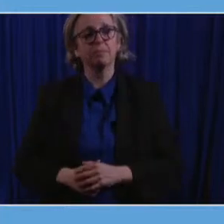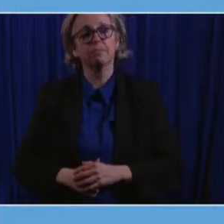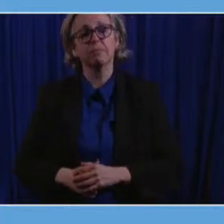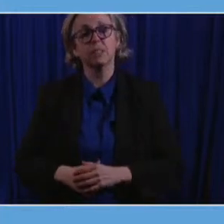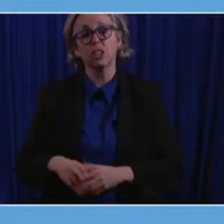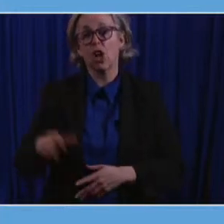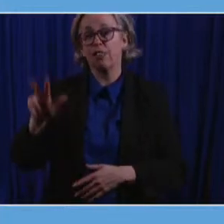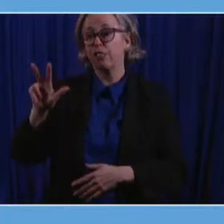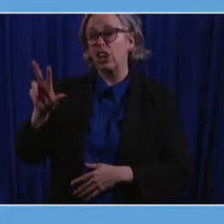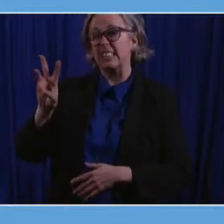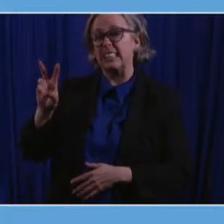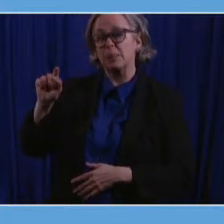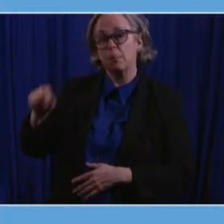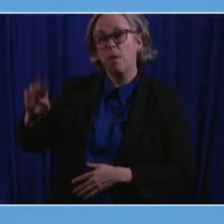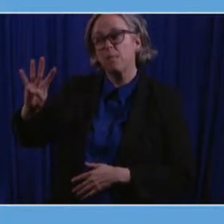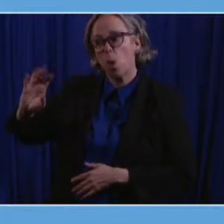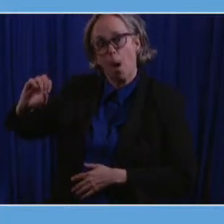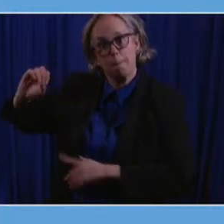Ohioans, and